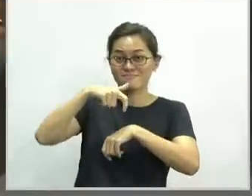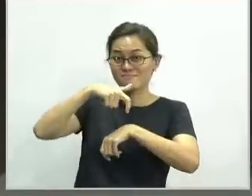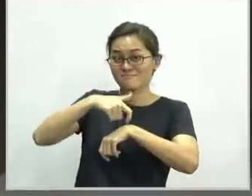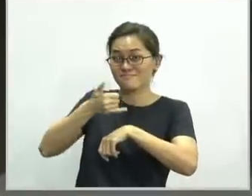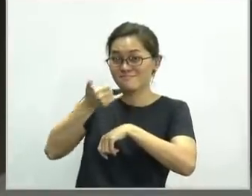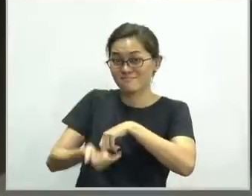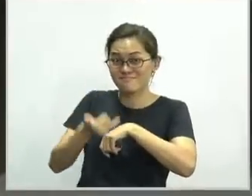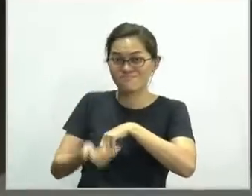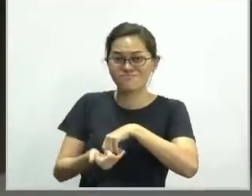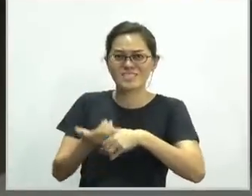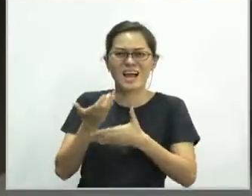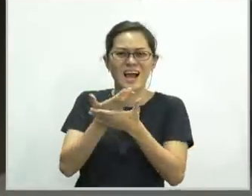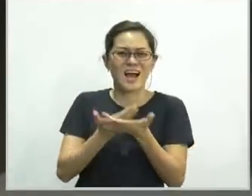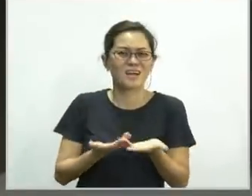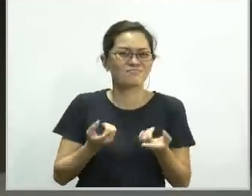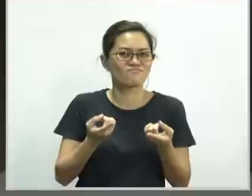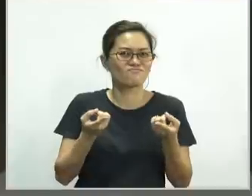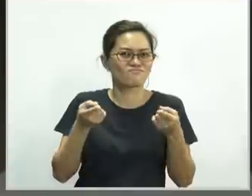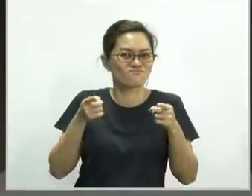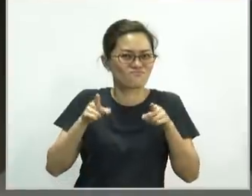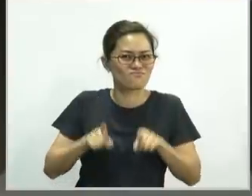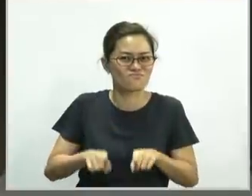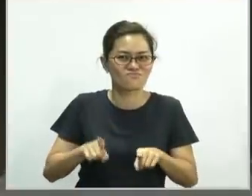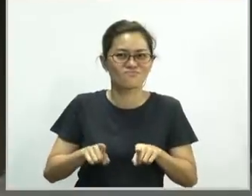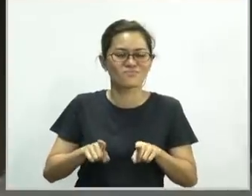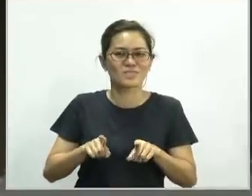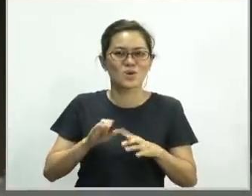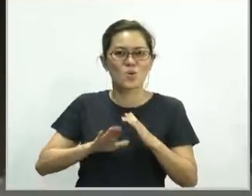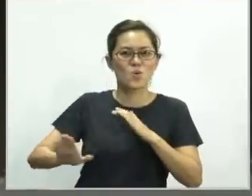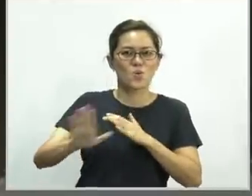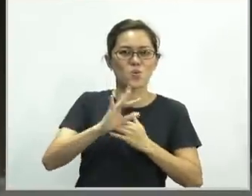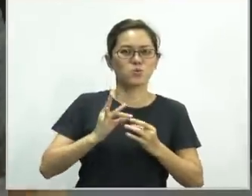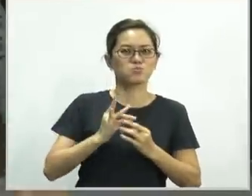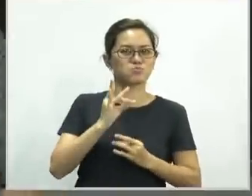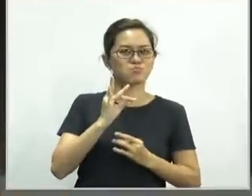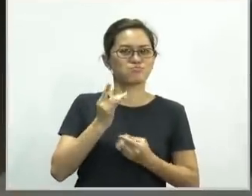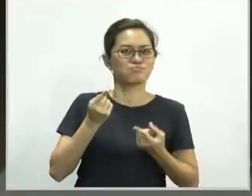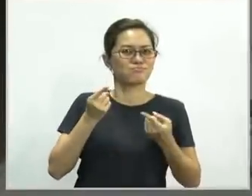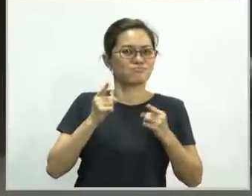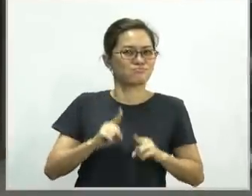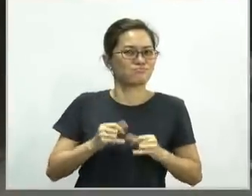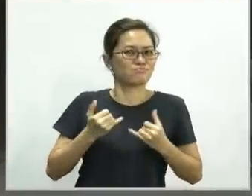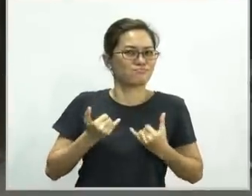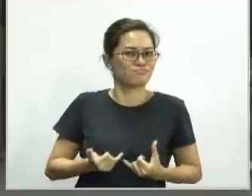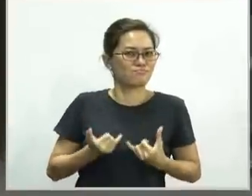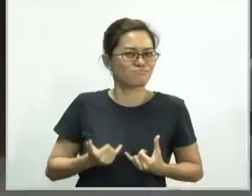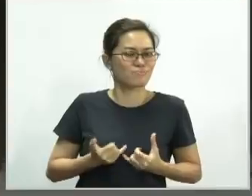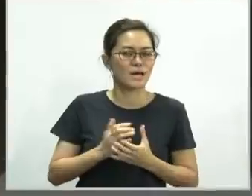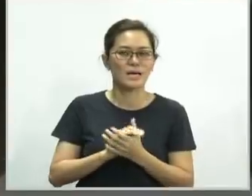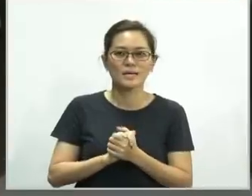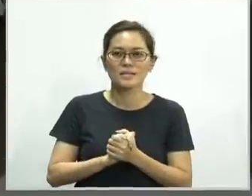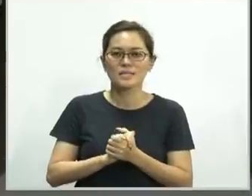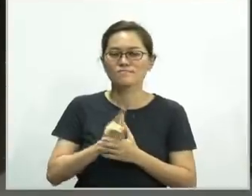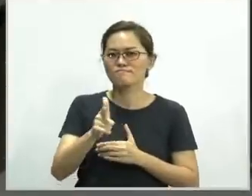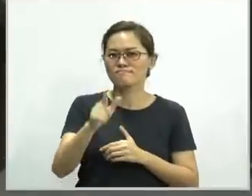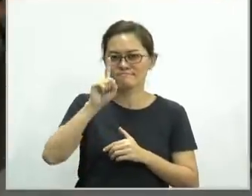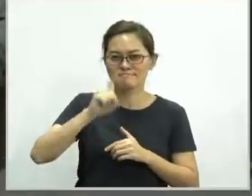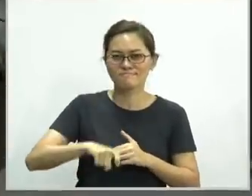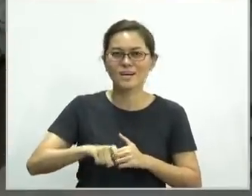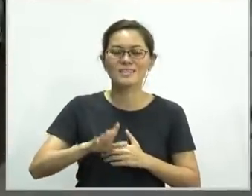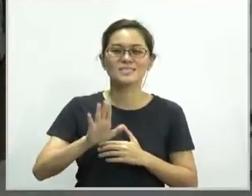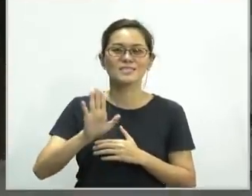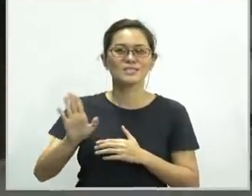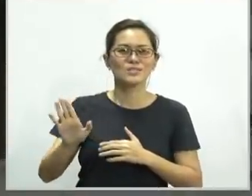something is actually taking place in your spirit, in your soul. And so you got to open up